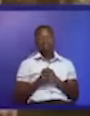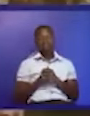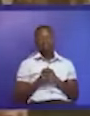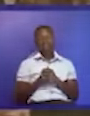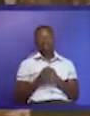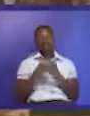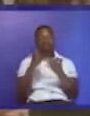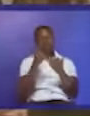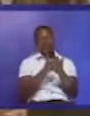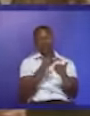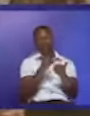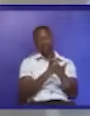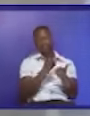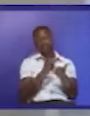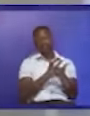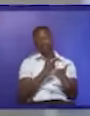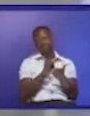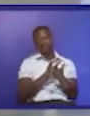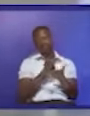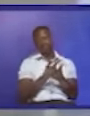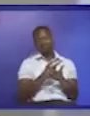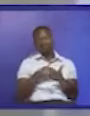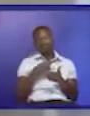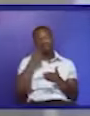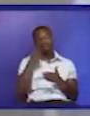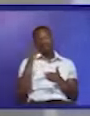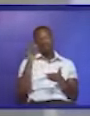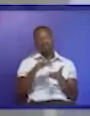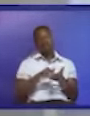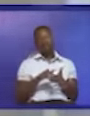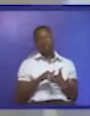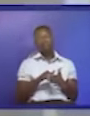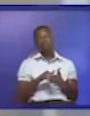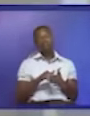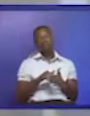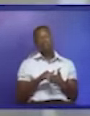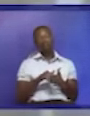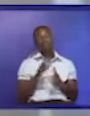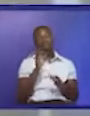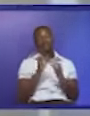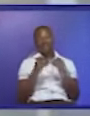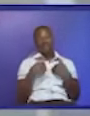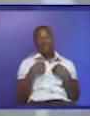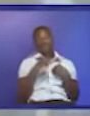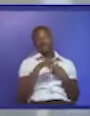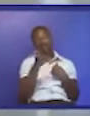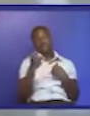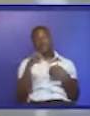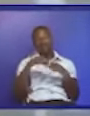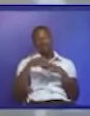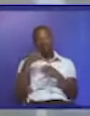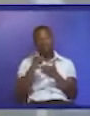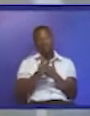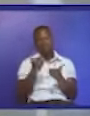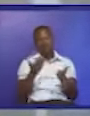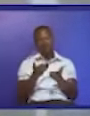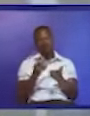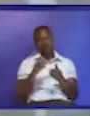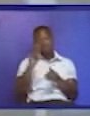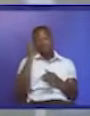Ghana, I say it to you again, if there is anything in your nation,